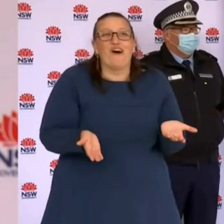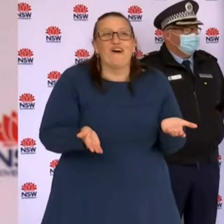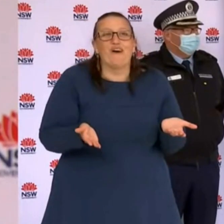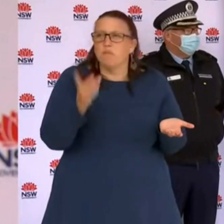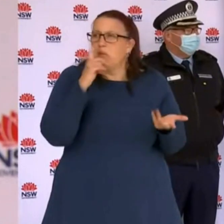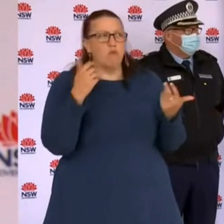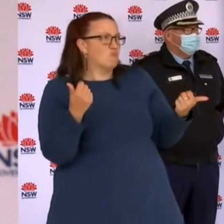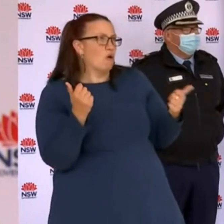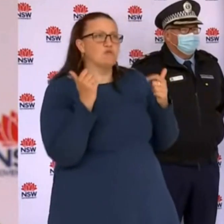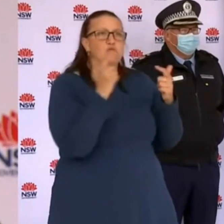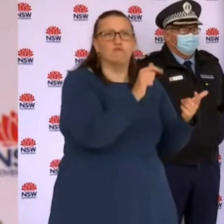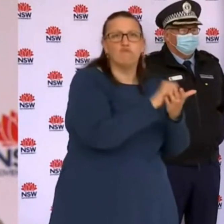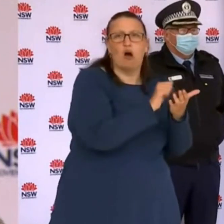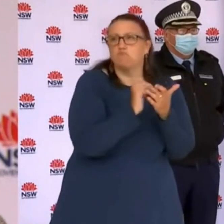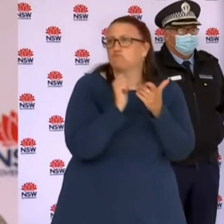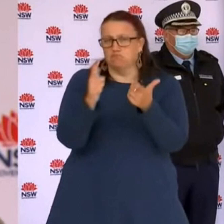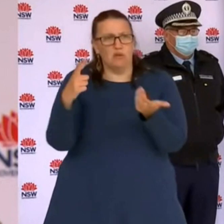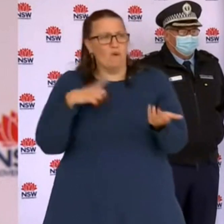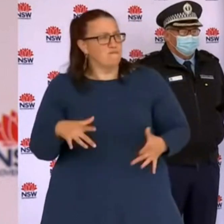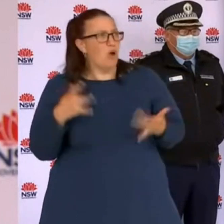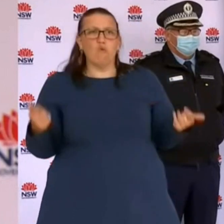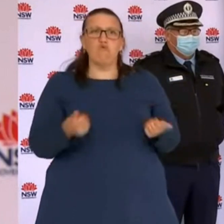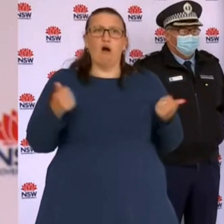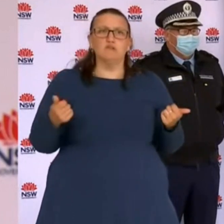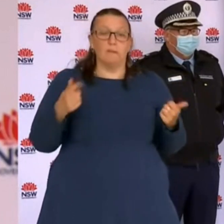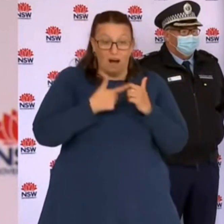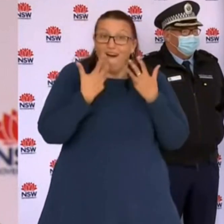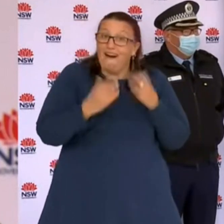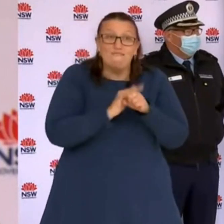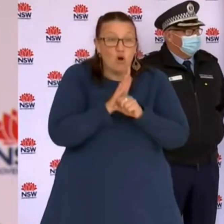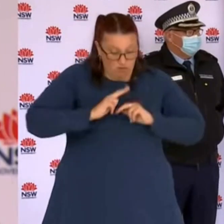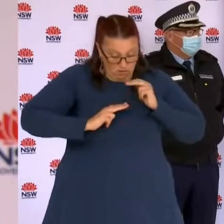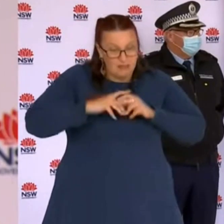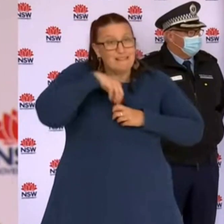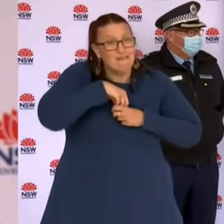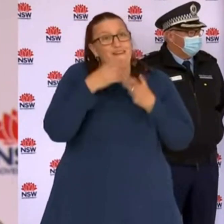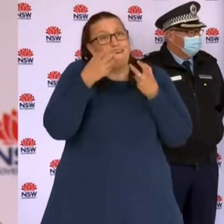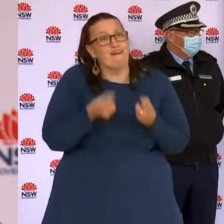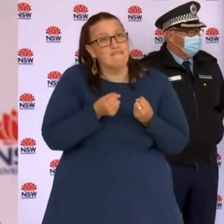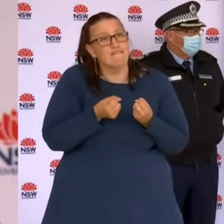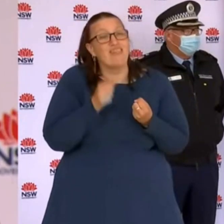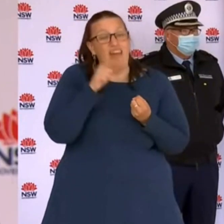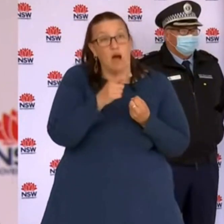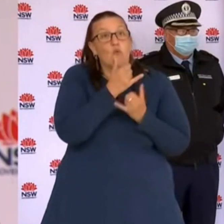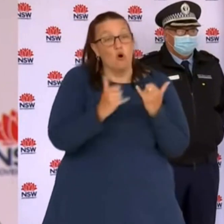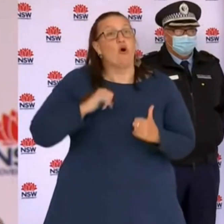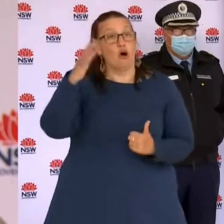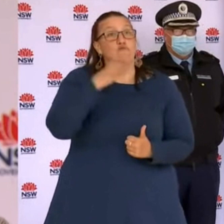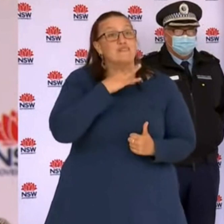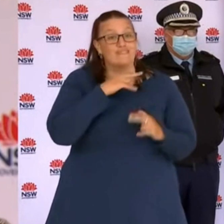course people will turn up in various localities. But again, minimise your exposure to others at this critical time.